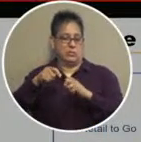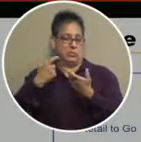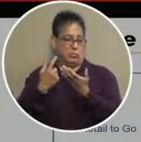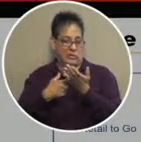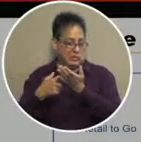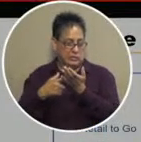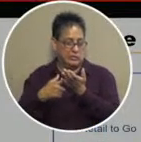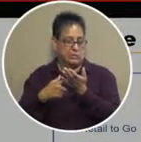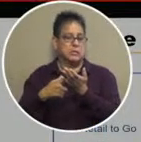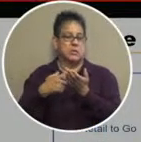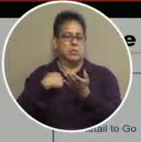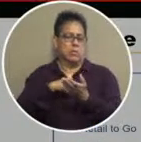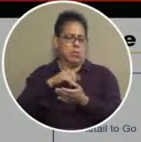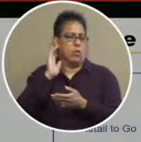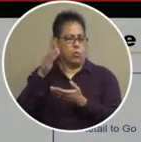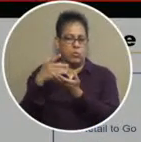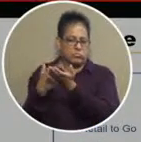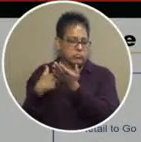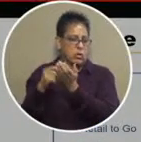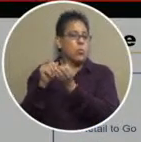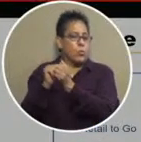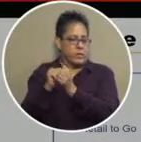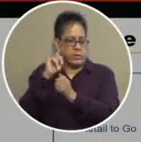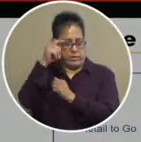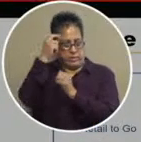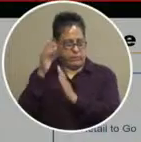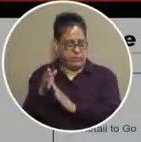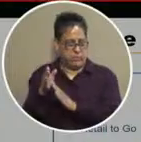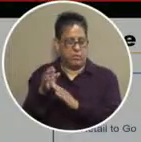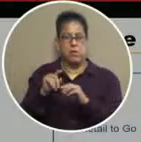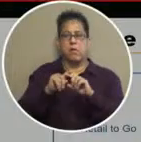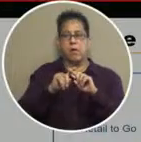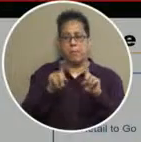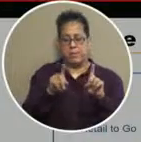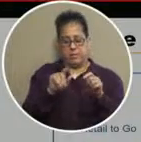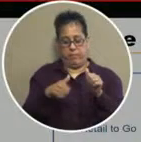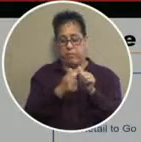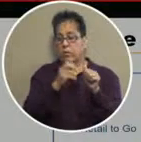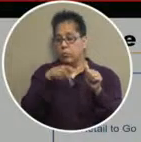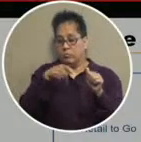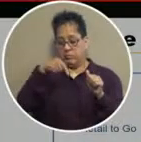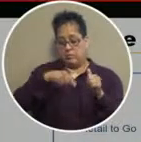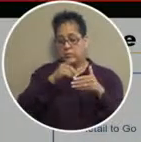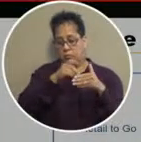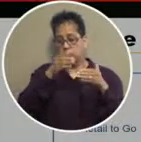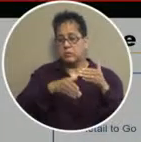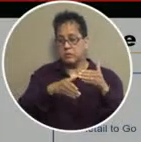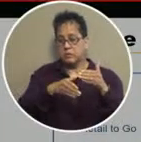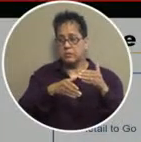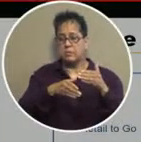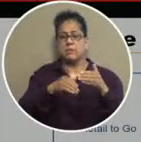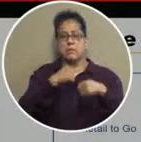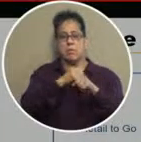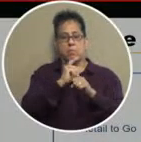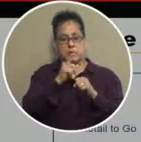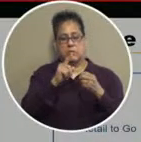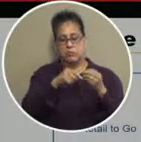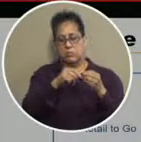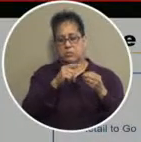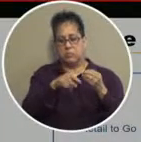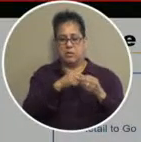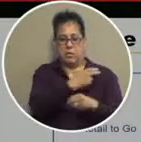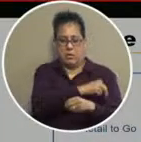will make sure we address those with him. And but there was some follow-up this weekend to verify where we were on